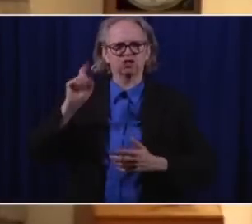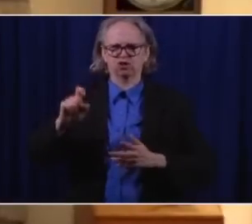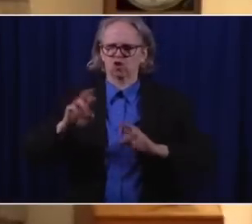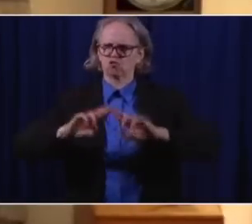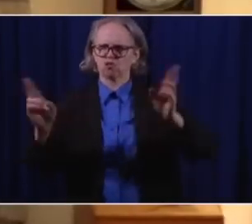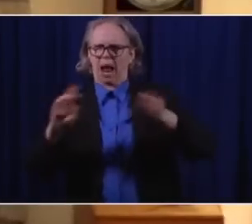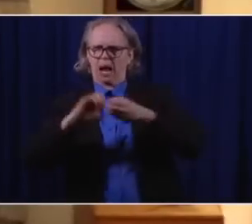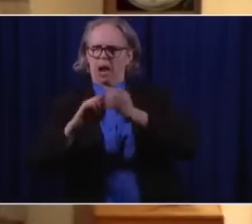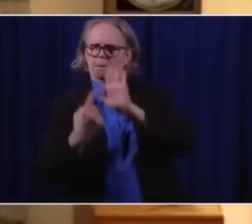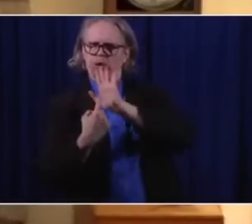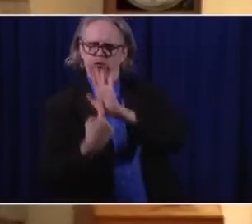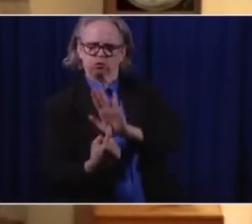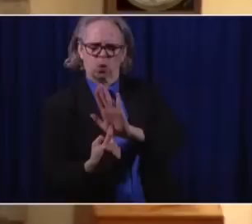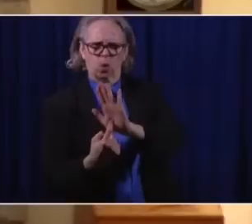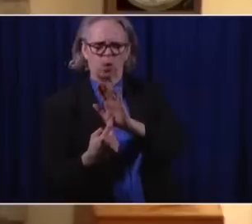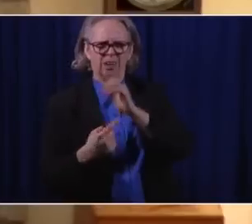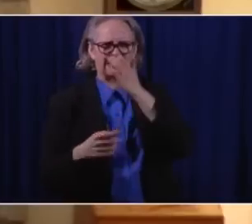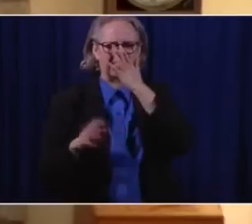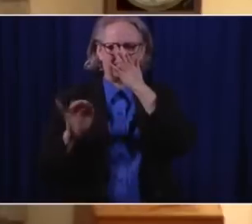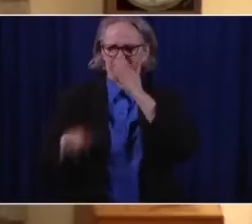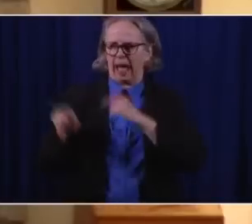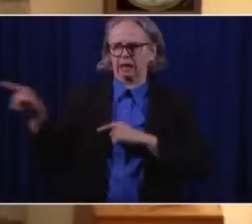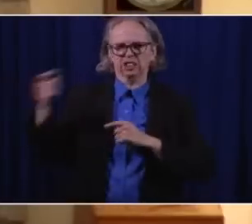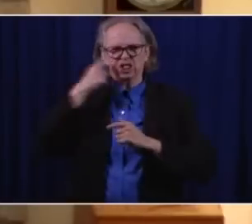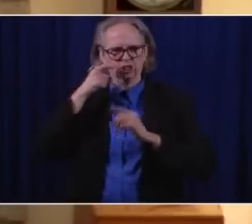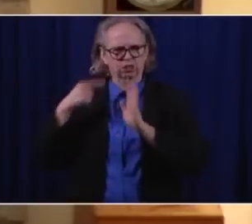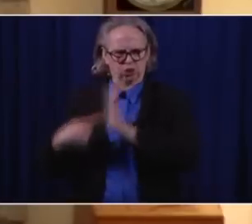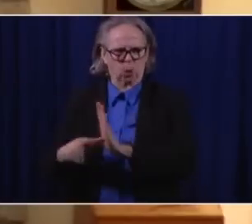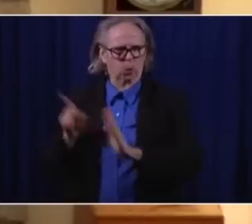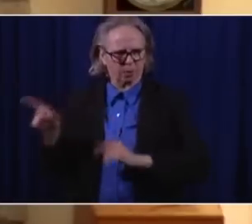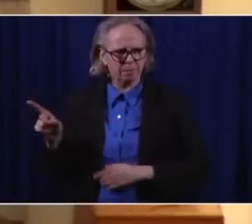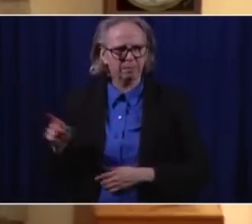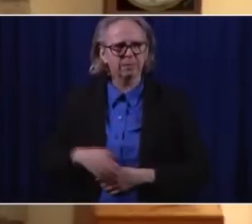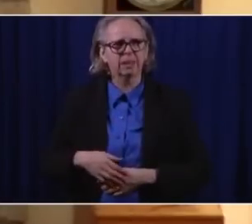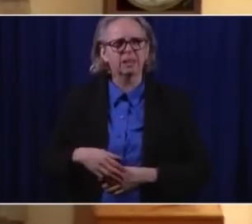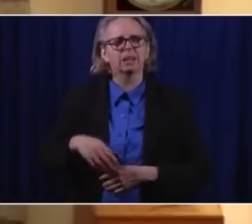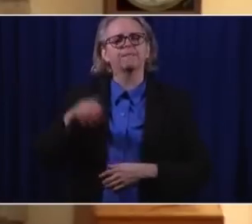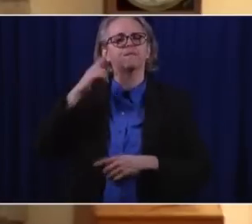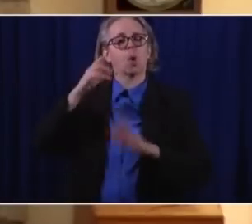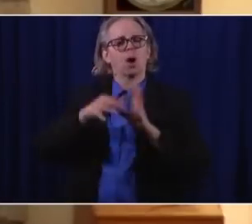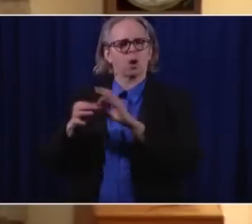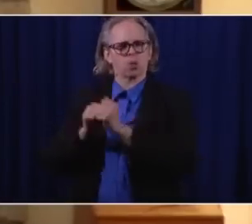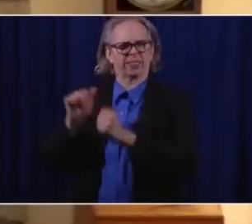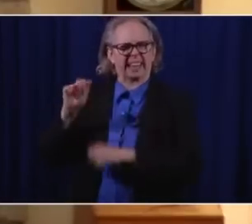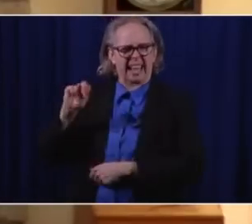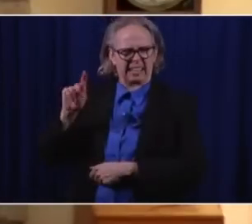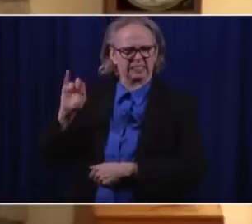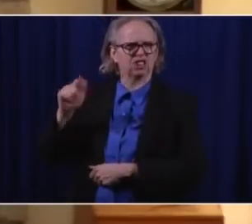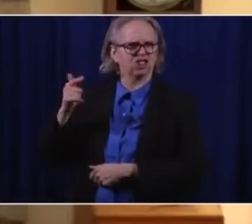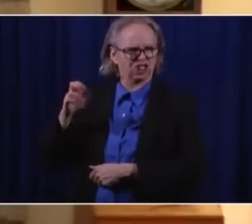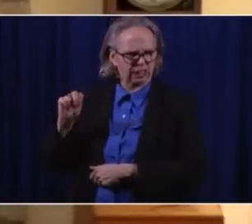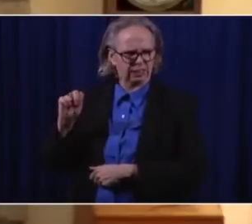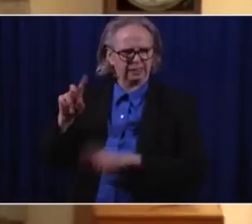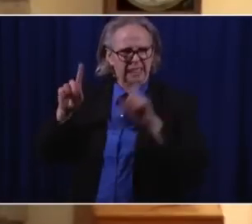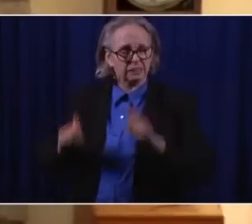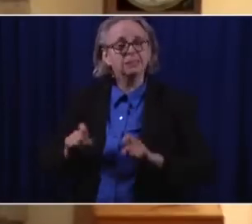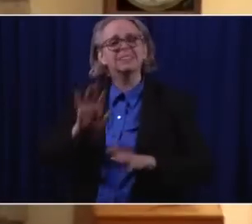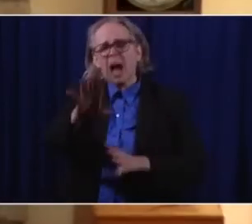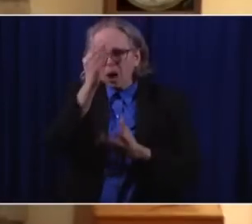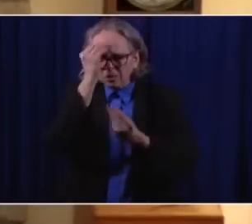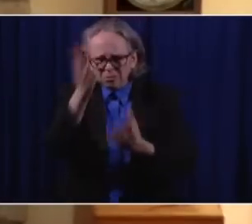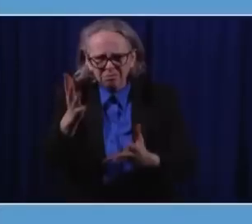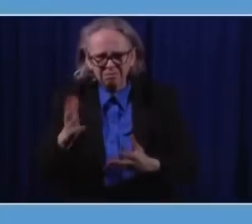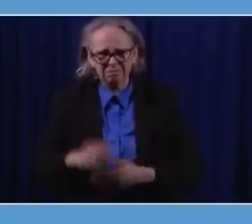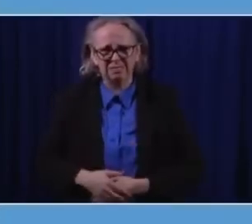here. So what it shows is that the number we're reporting, which is already a very, very high number,